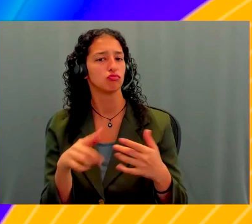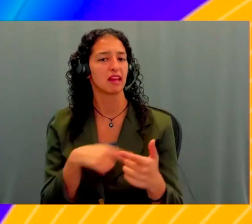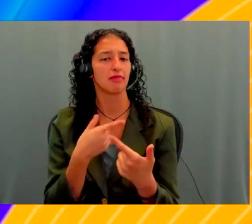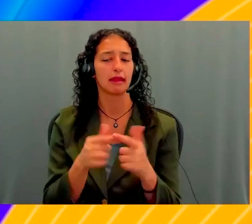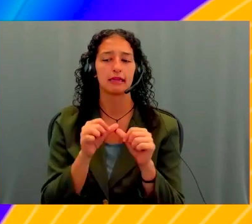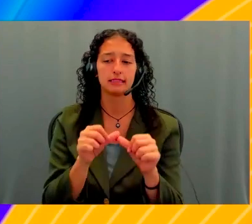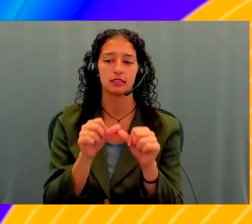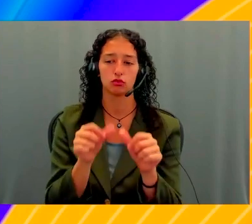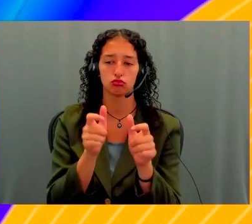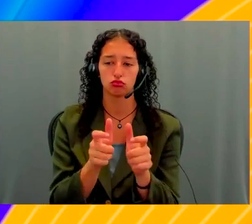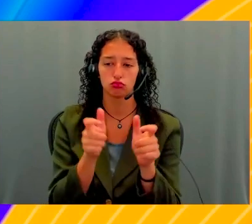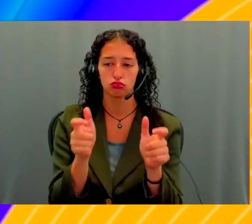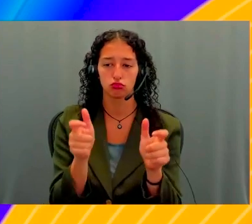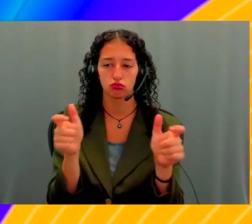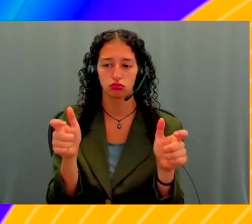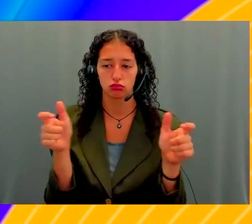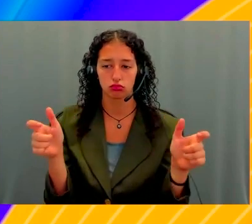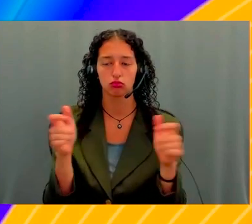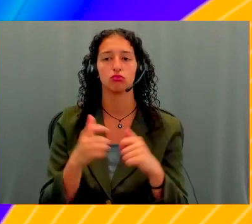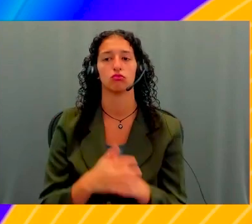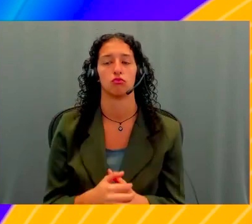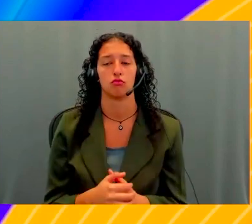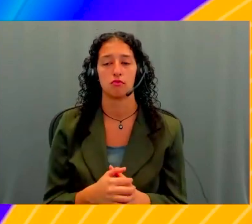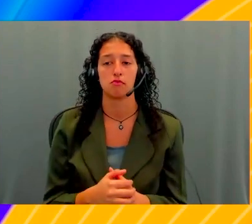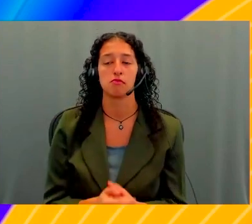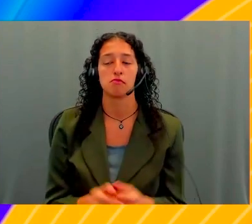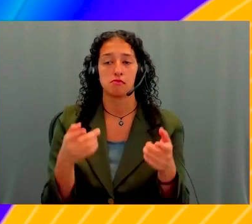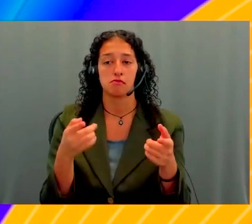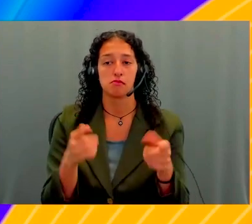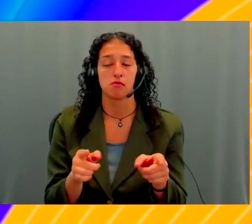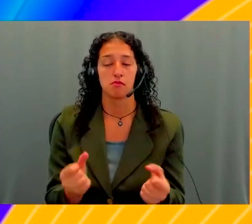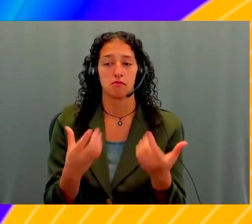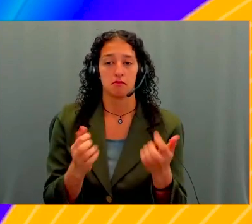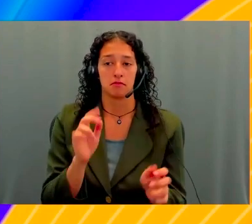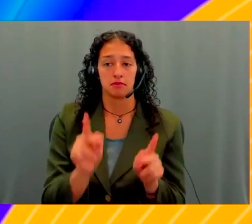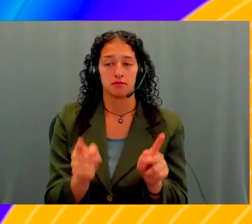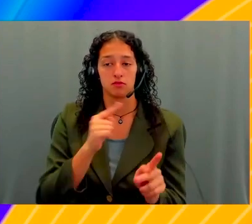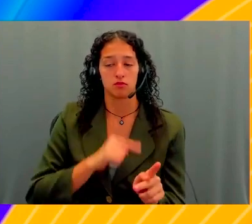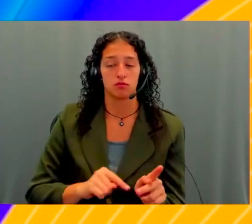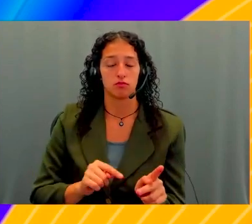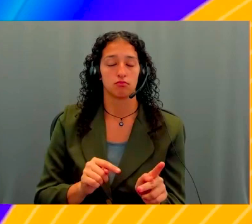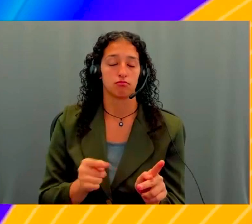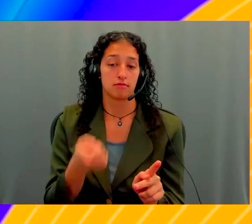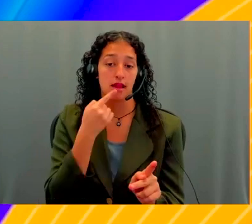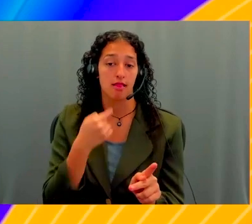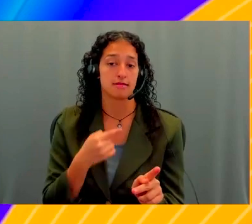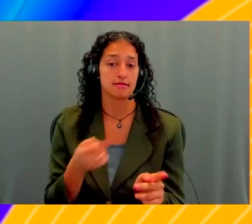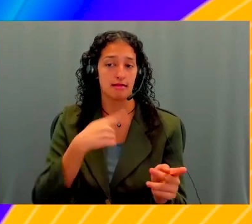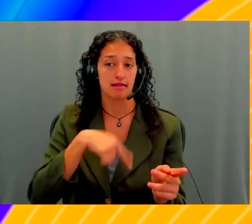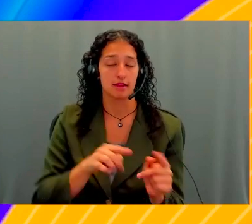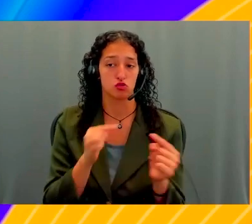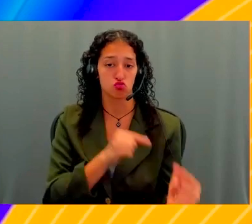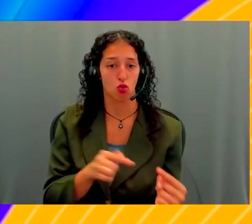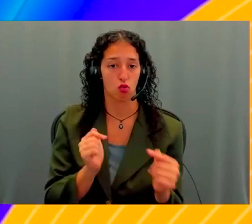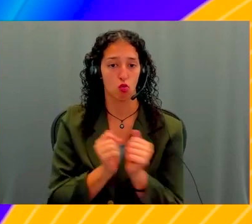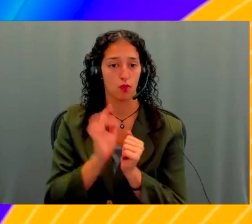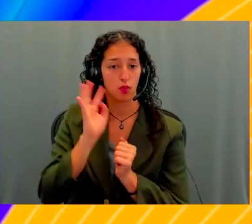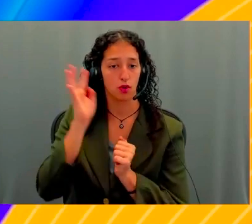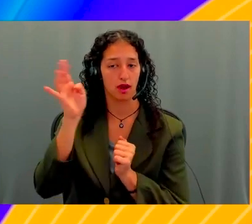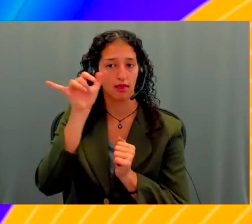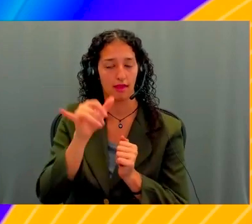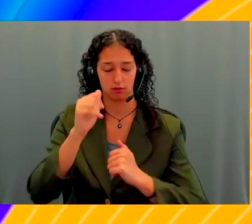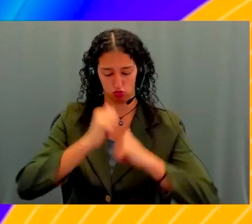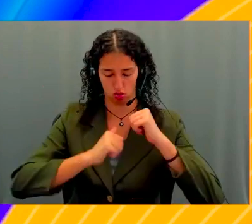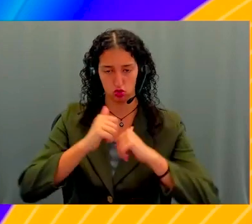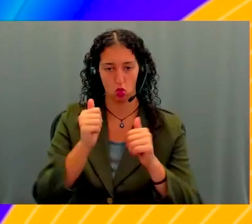thing about it is a lot of the times we hear from our customers that they struggle with creating that entire overall infrastructure with predictive maintenance,